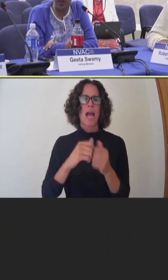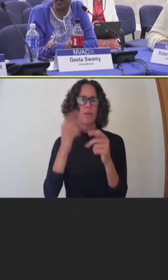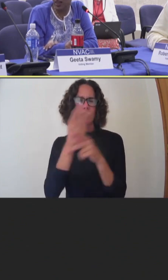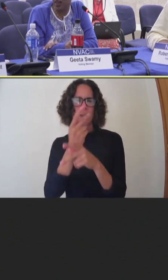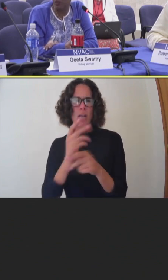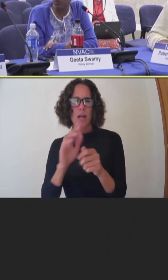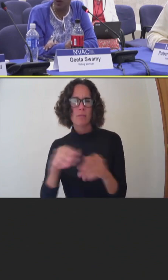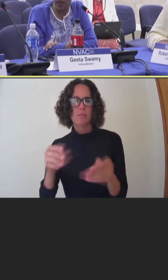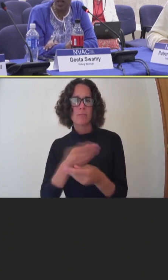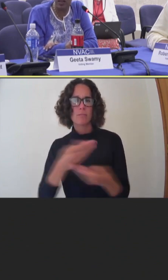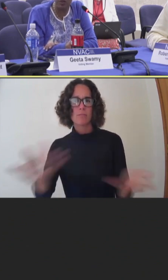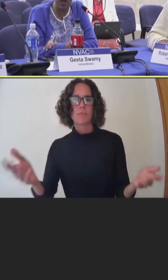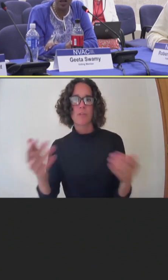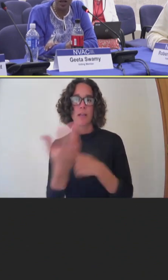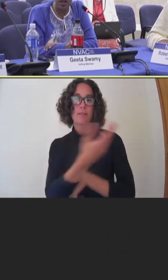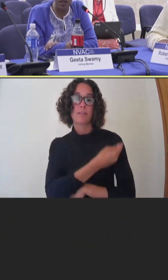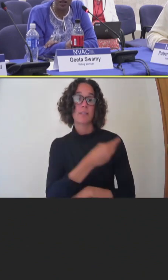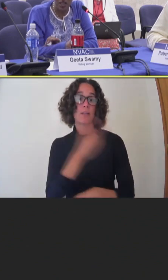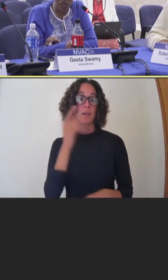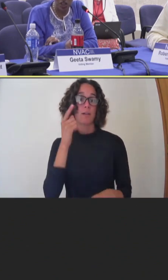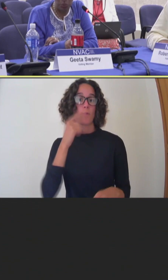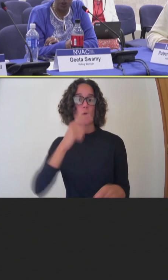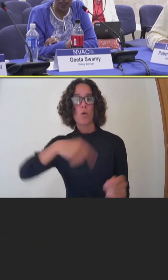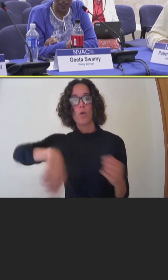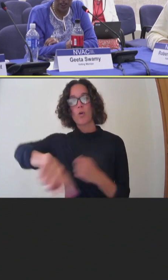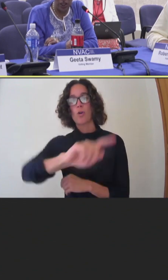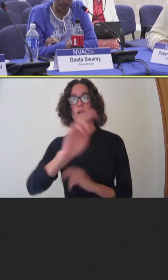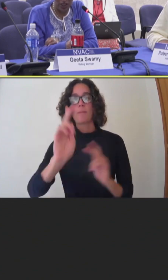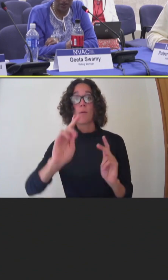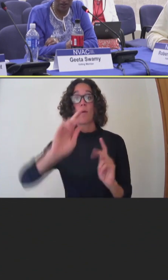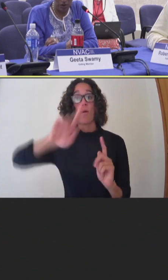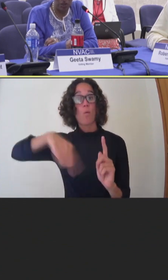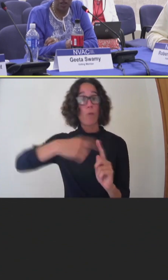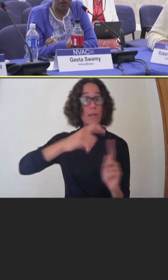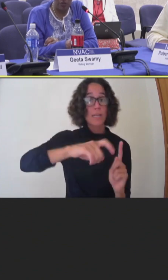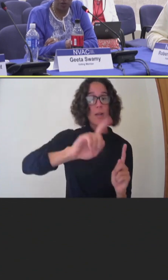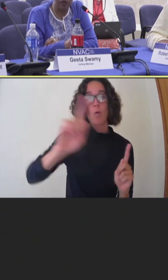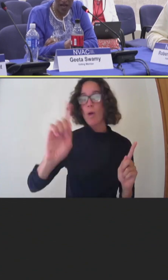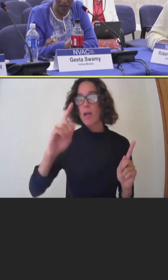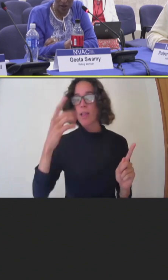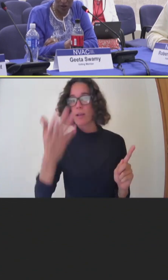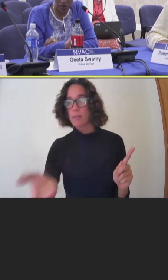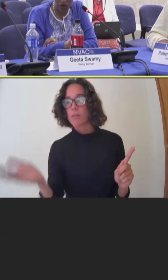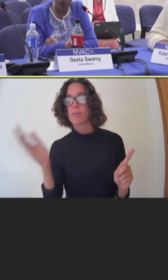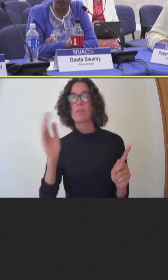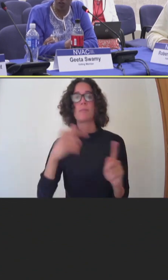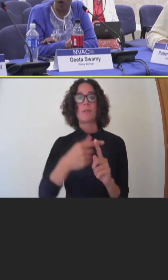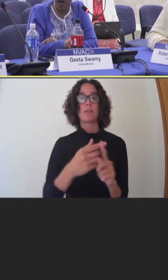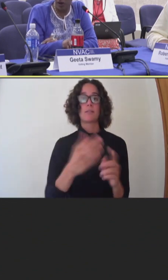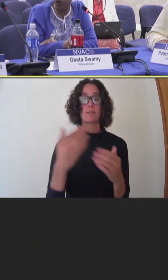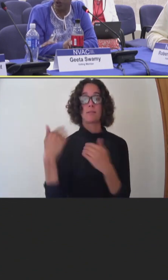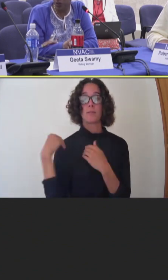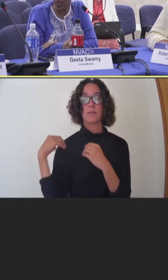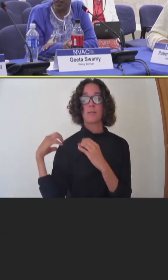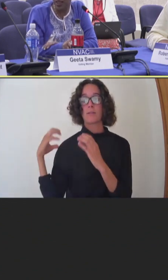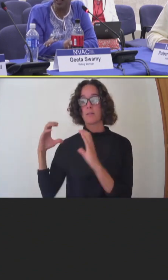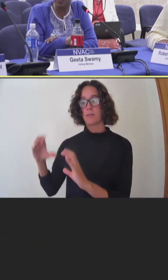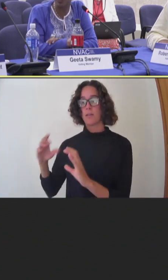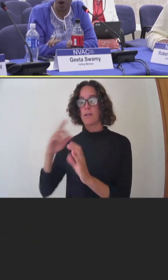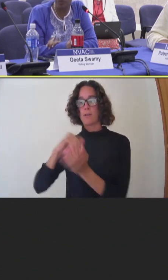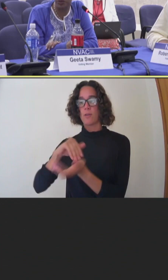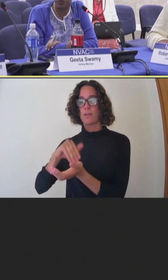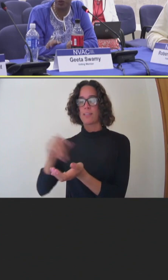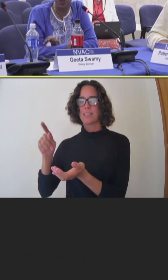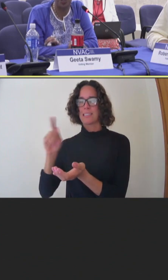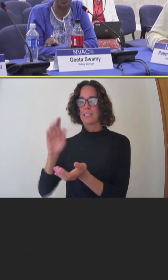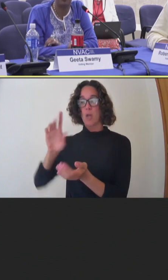they need them, when they need them? Additionally, putting it on the onus of providers to figure out how to do it is a